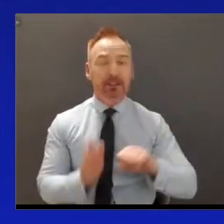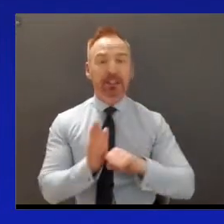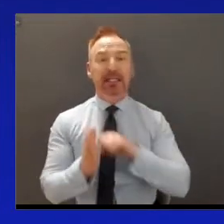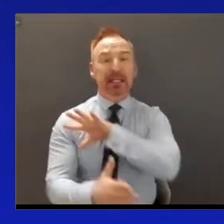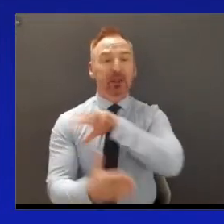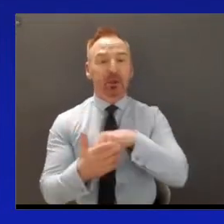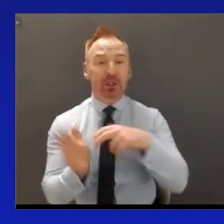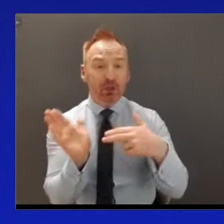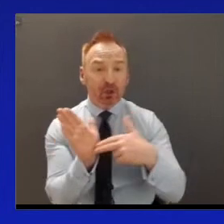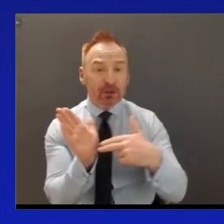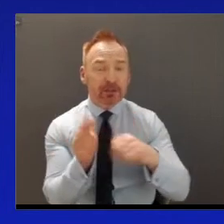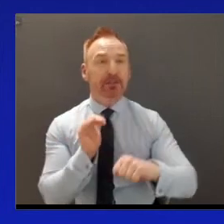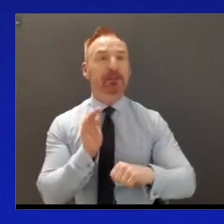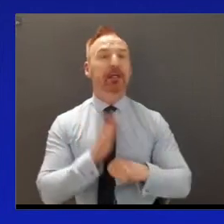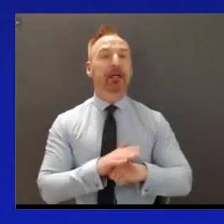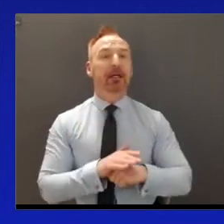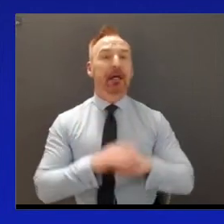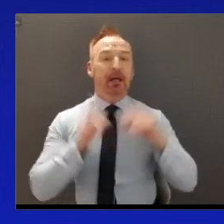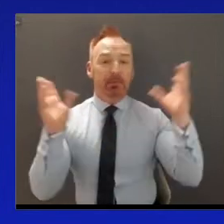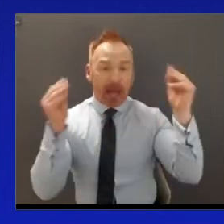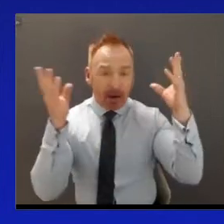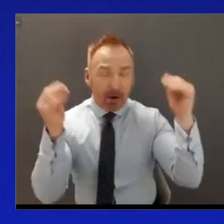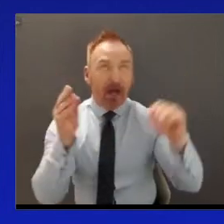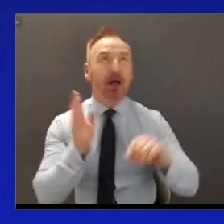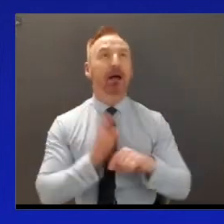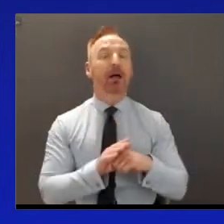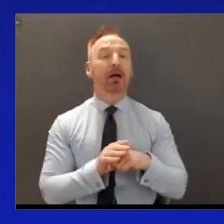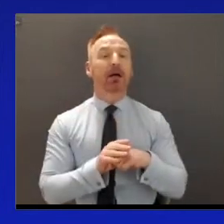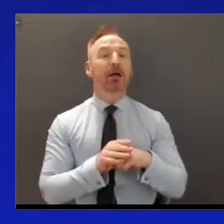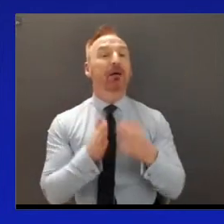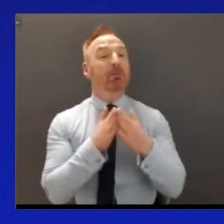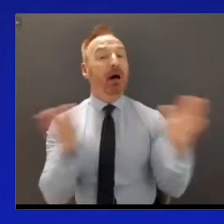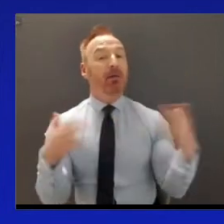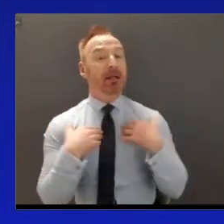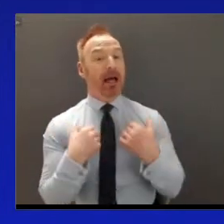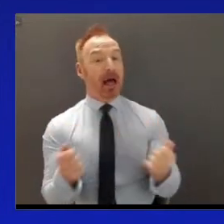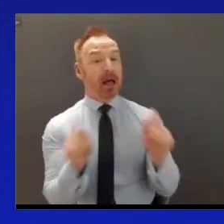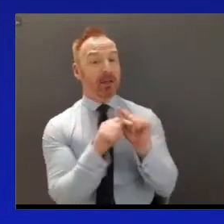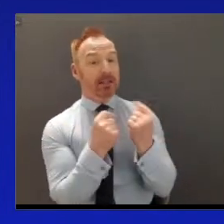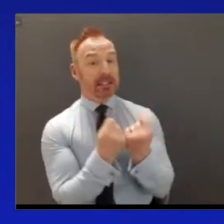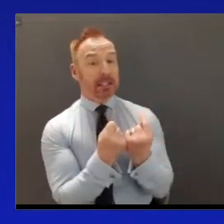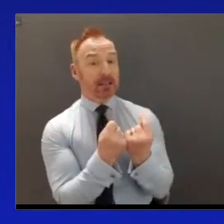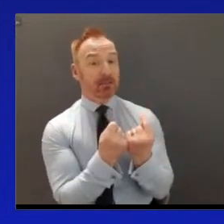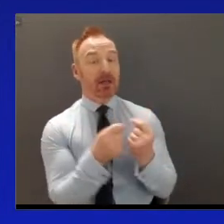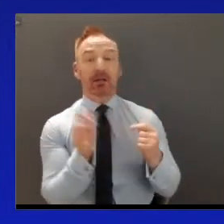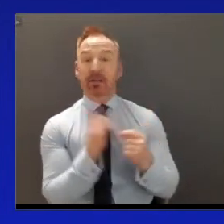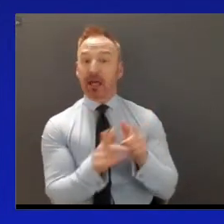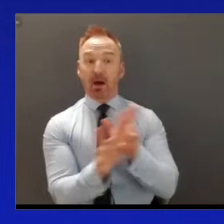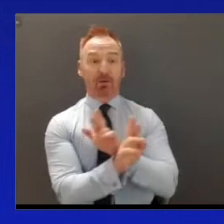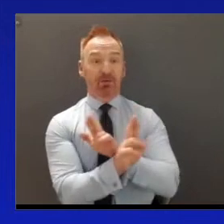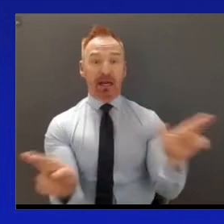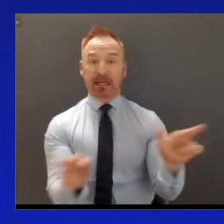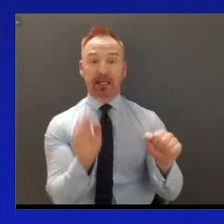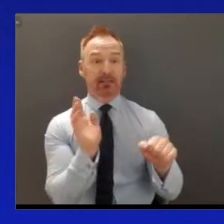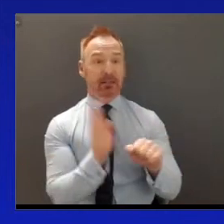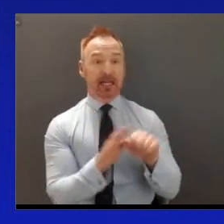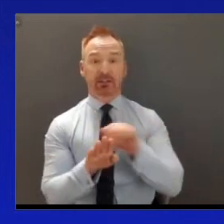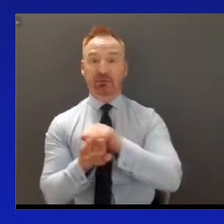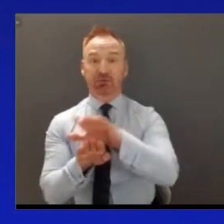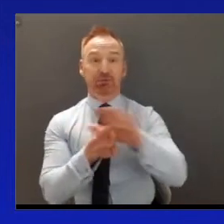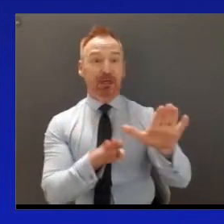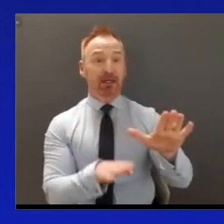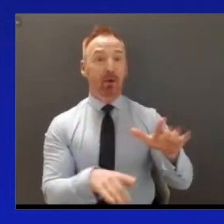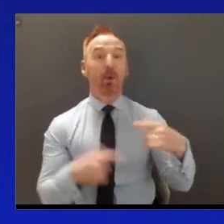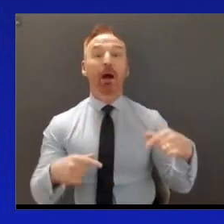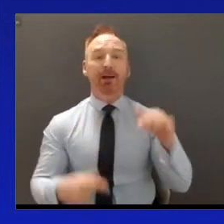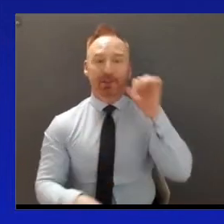teams, we're looking at all those options, and they're ready to deploy. If we have to do it tomorrow morning, we could deploy them quite rapidly. But we'll actually be linking up